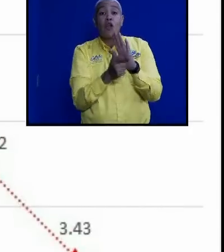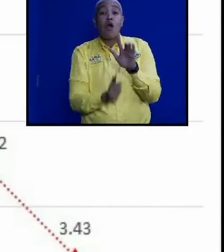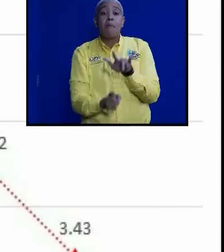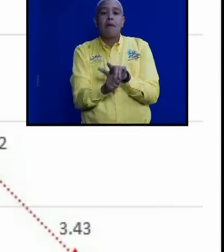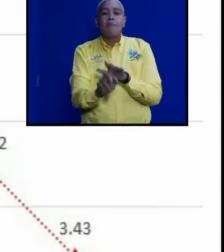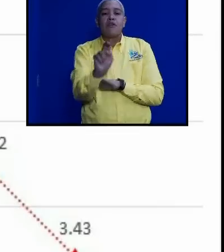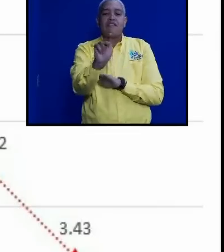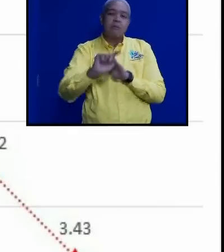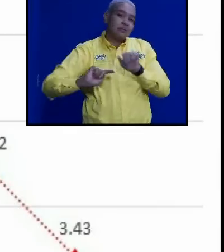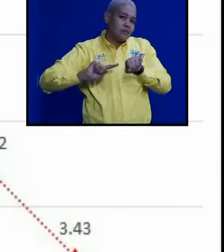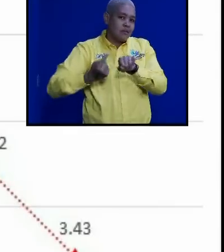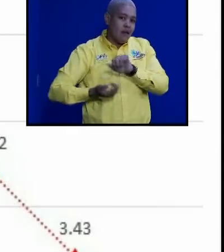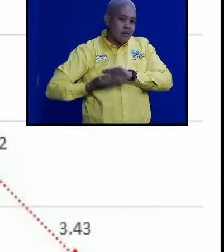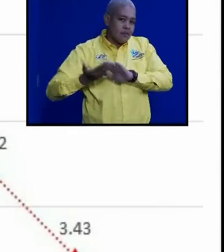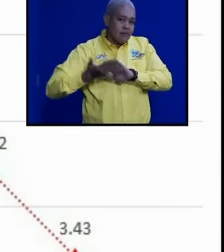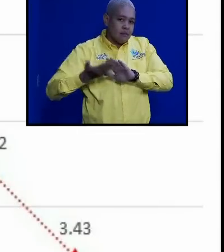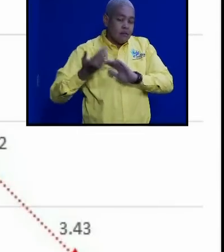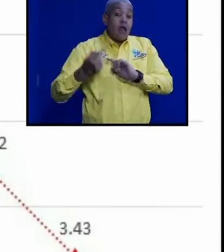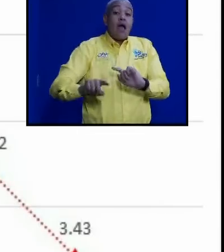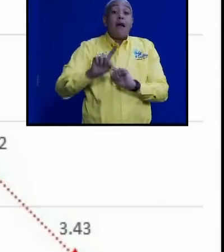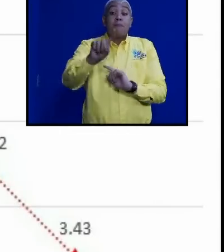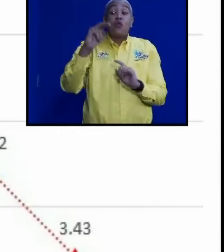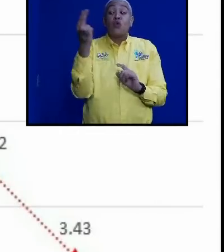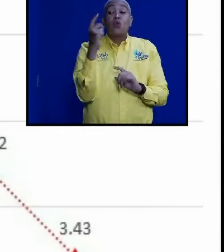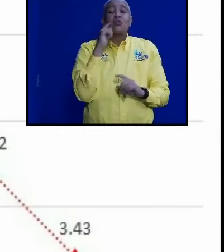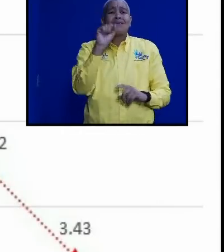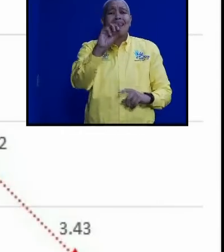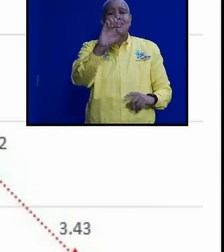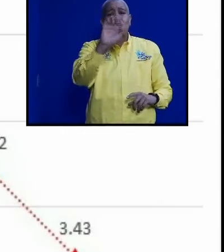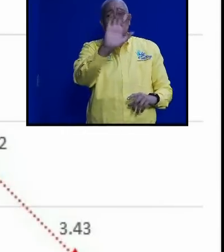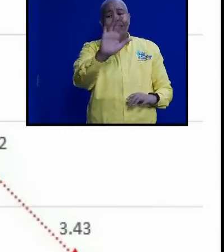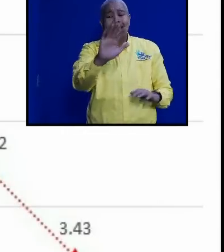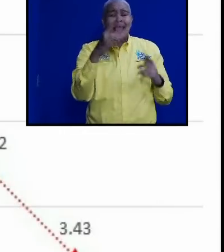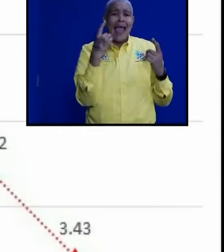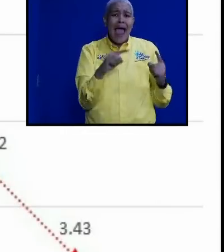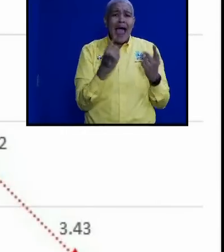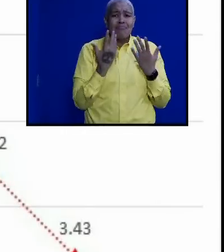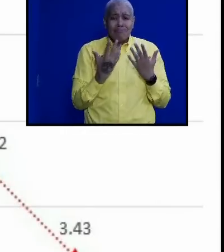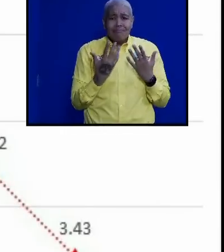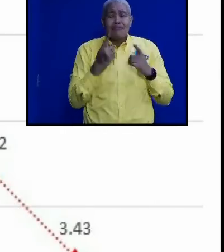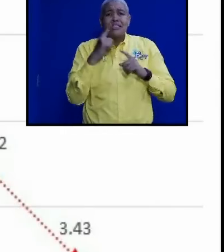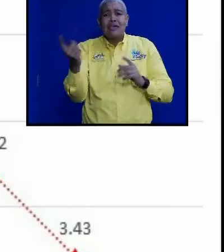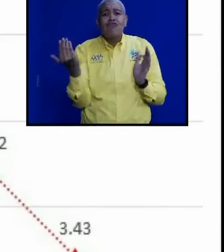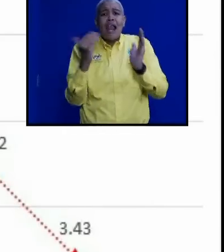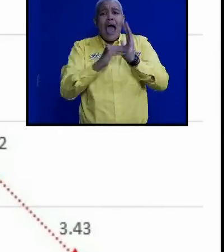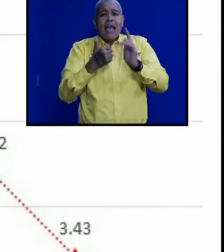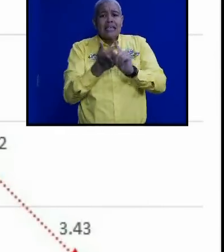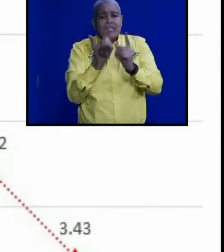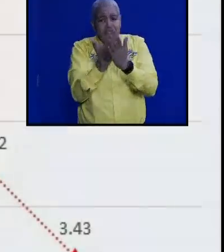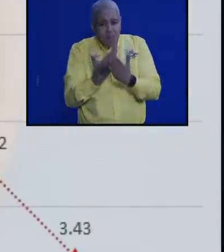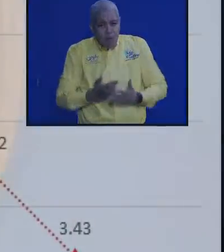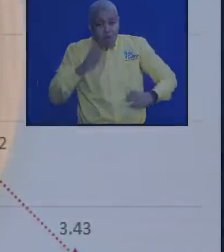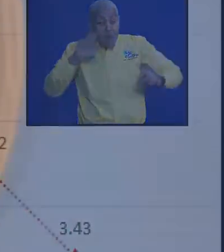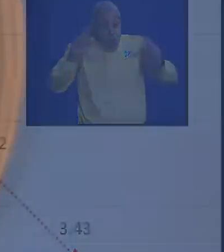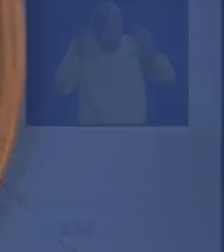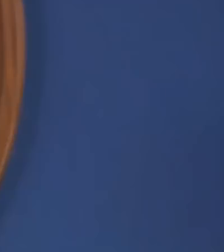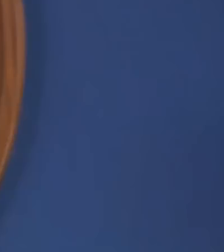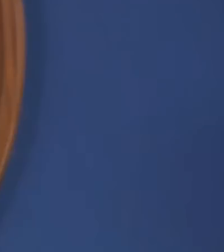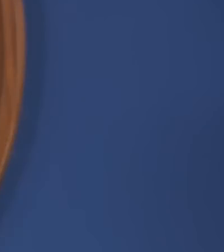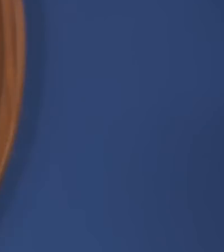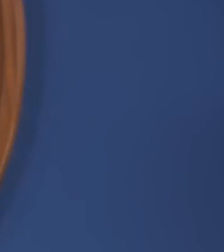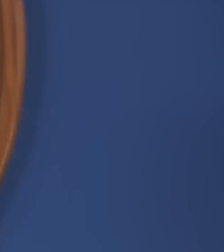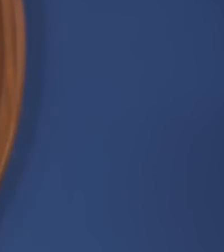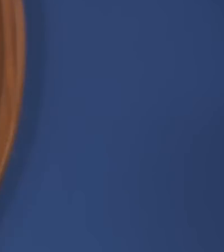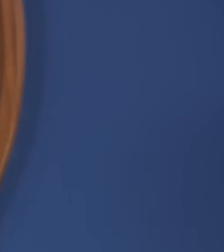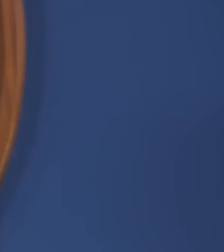of November. The use of states of public emergency has once again proven to be the quickest and most